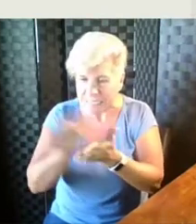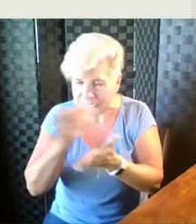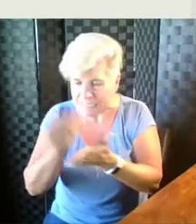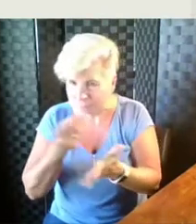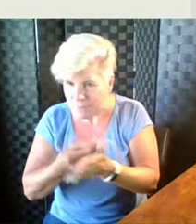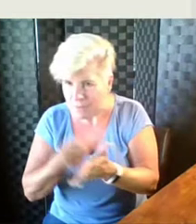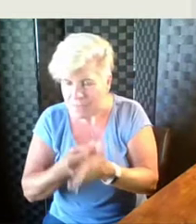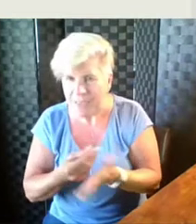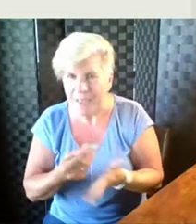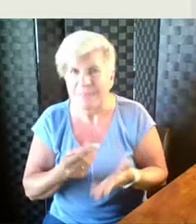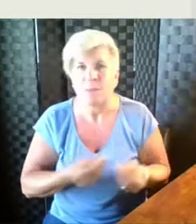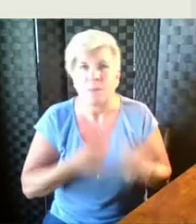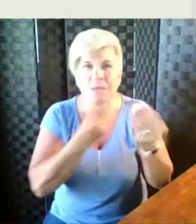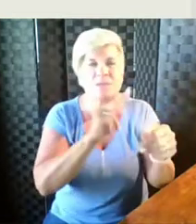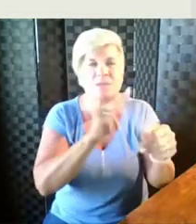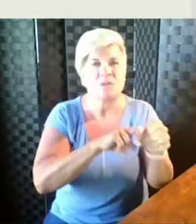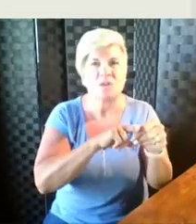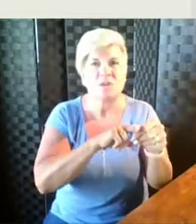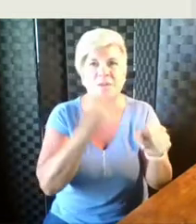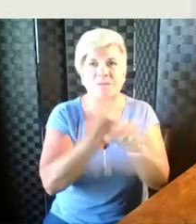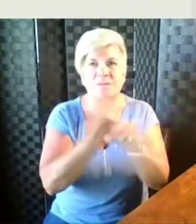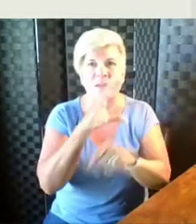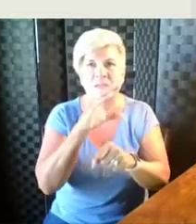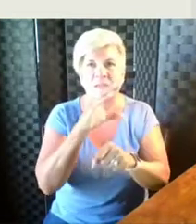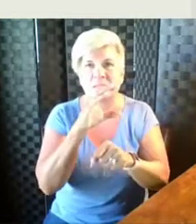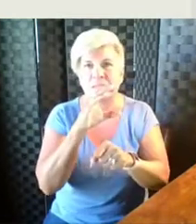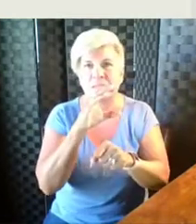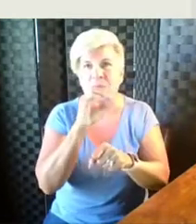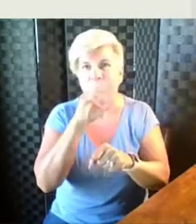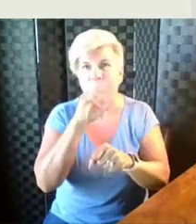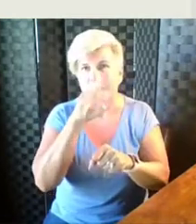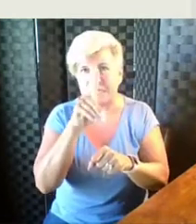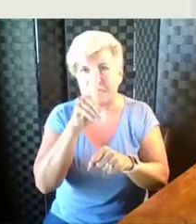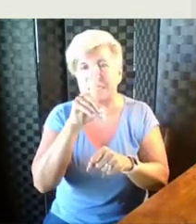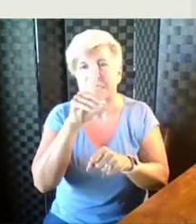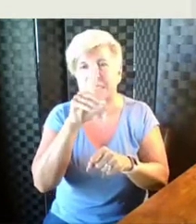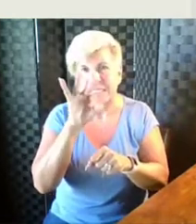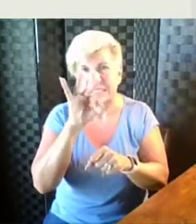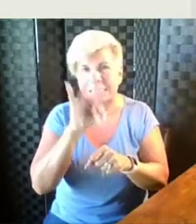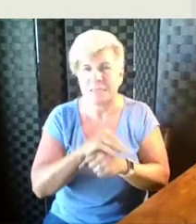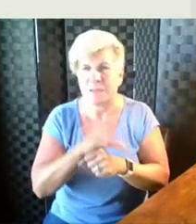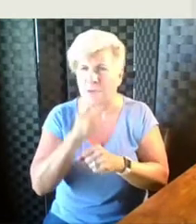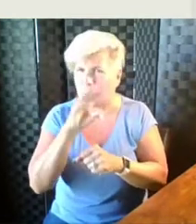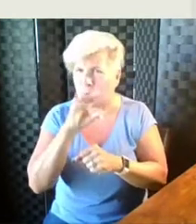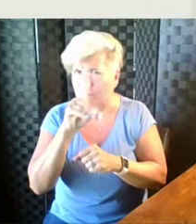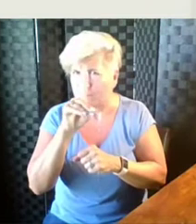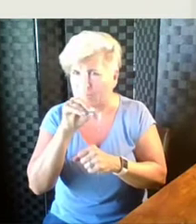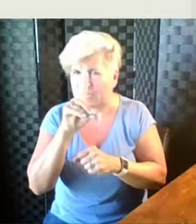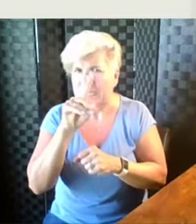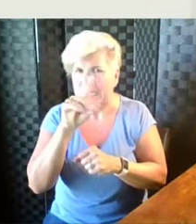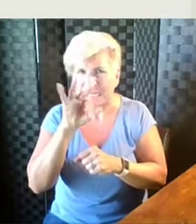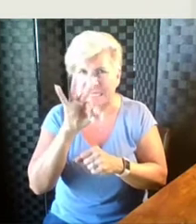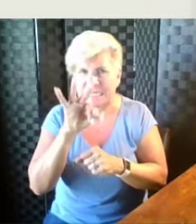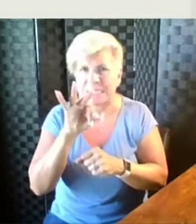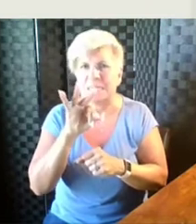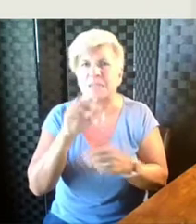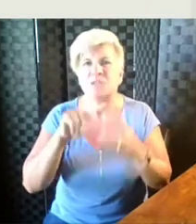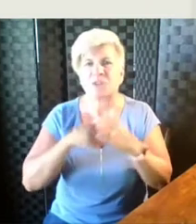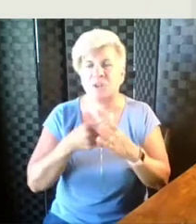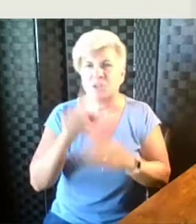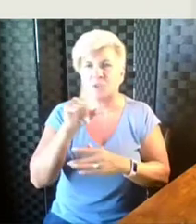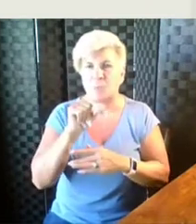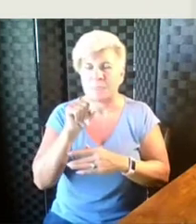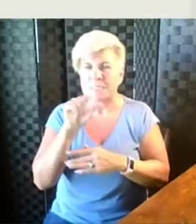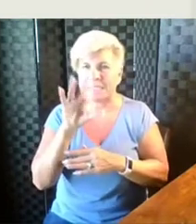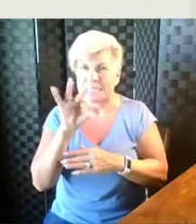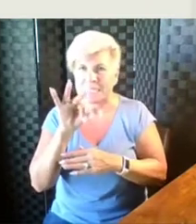the coronavirus. The coronavirus is a flu-like illness. It began in China in